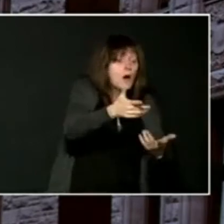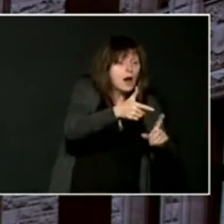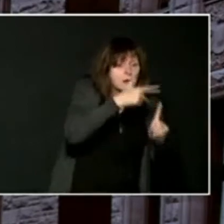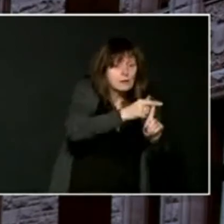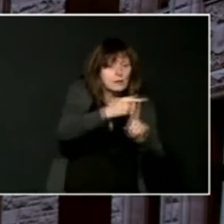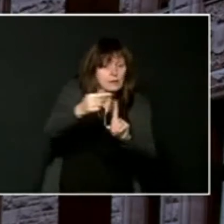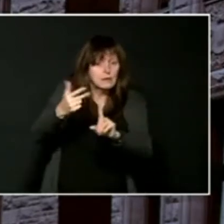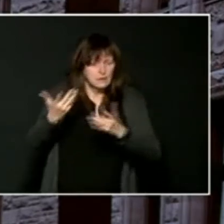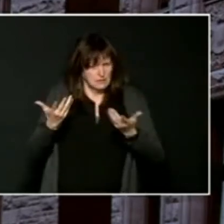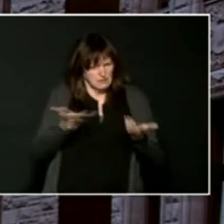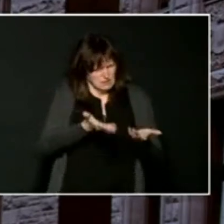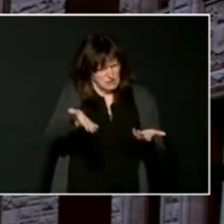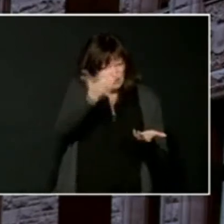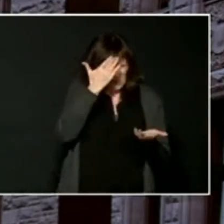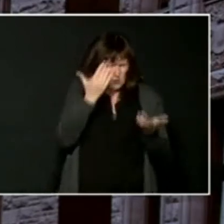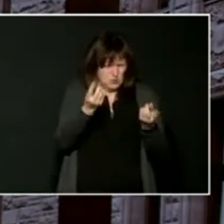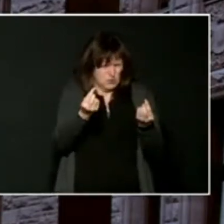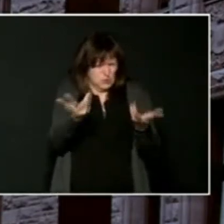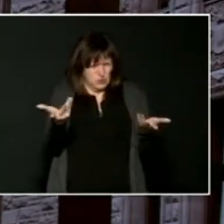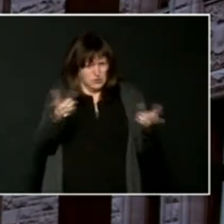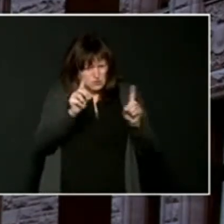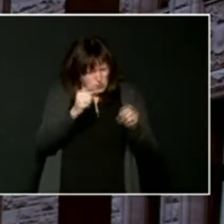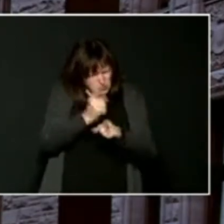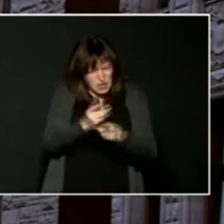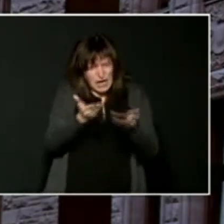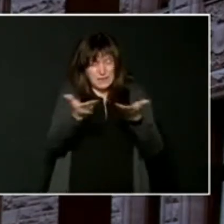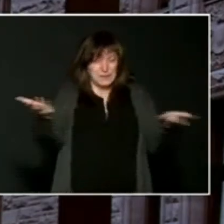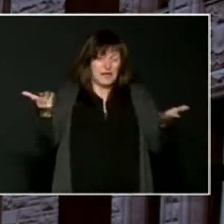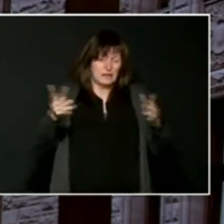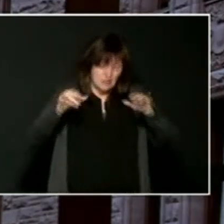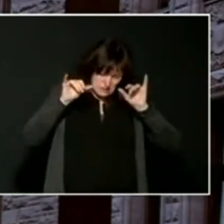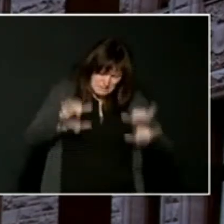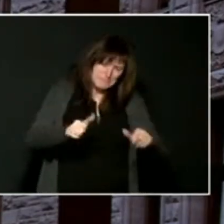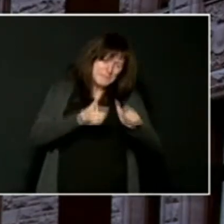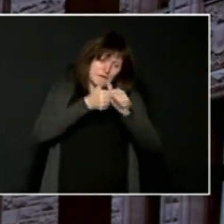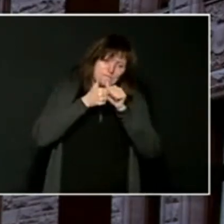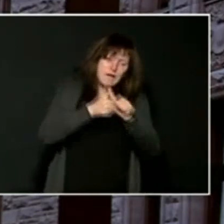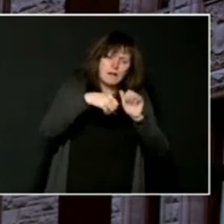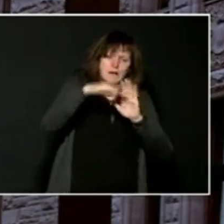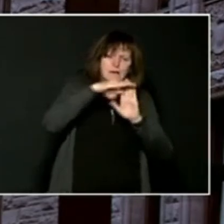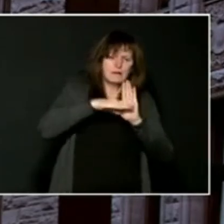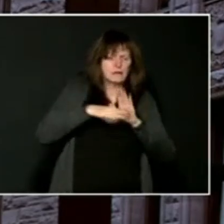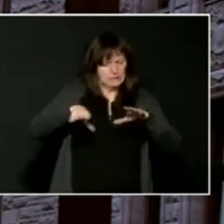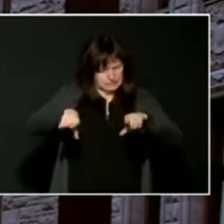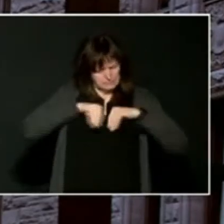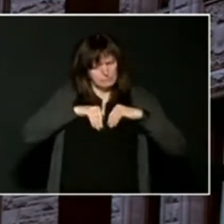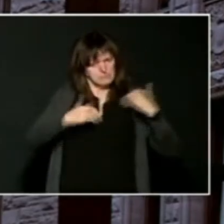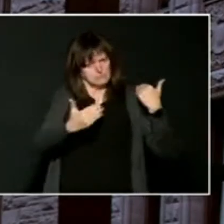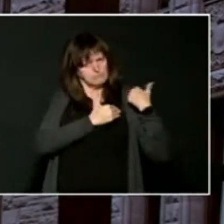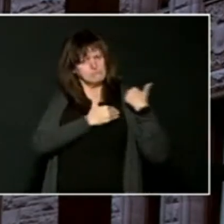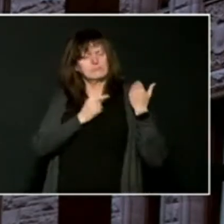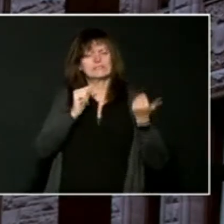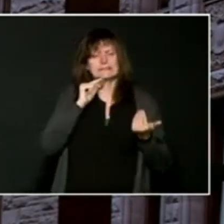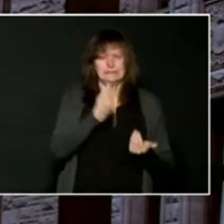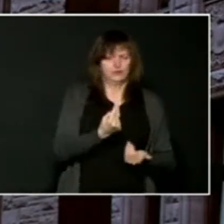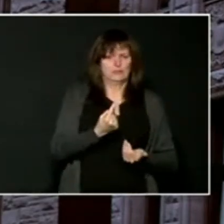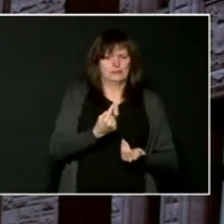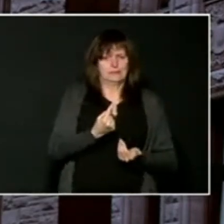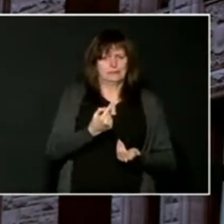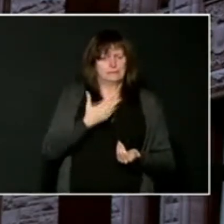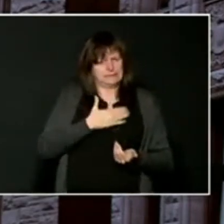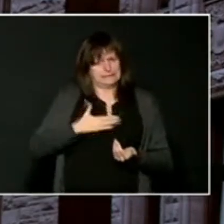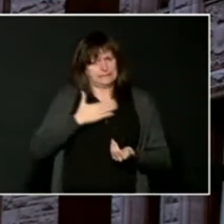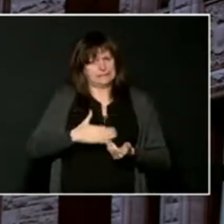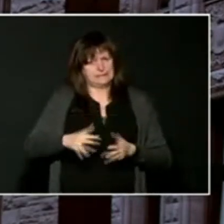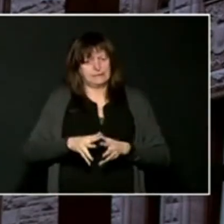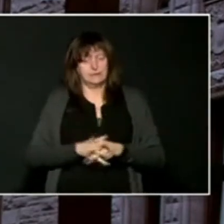right, do it again, do it consistently, and take this whole issue very seriously. So those are my comments, and with that,